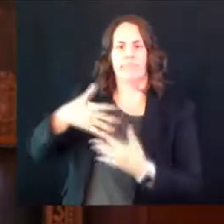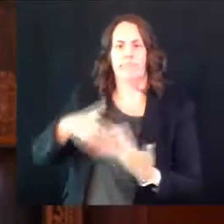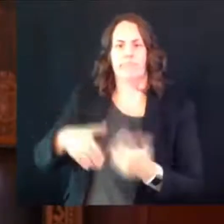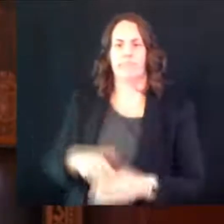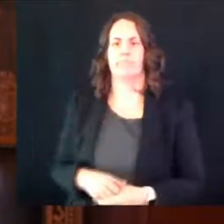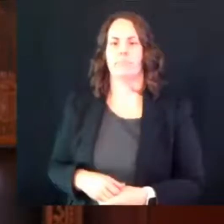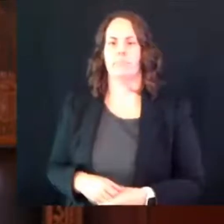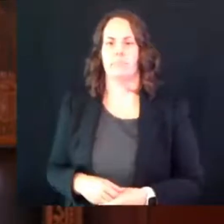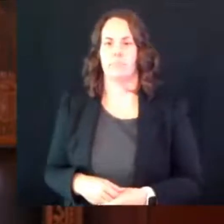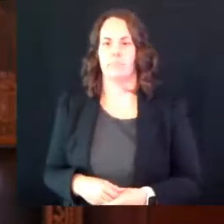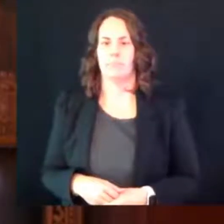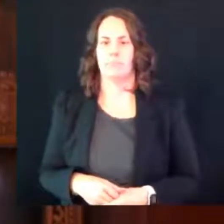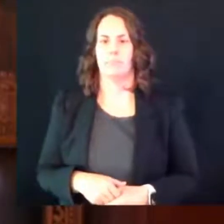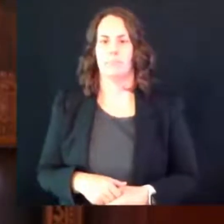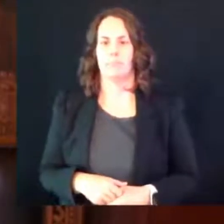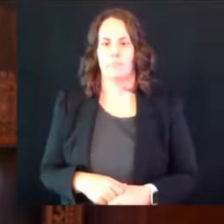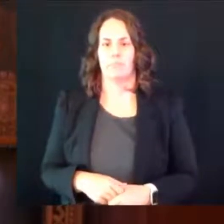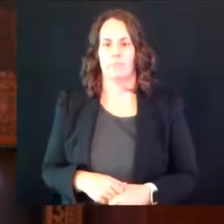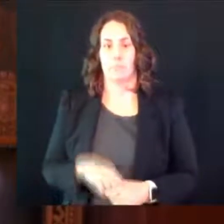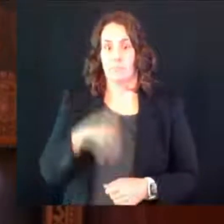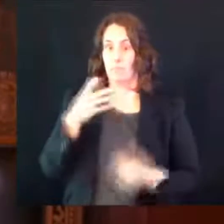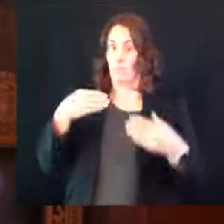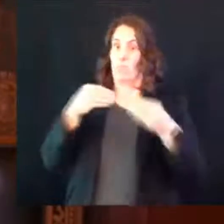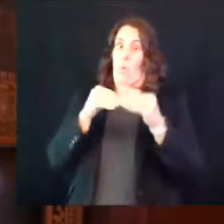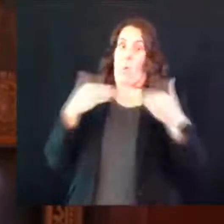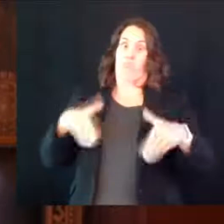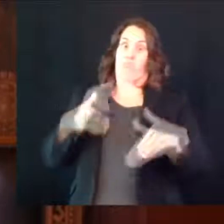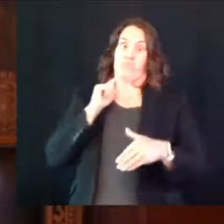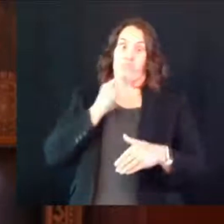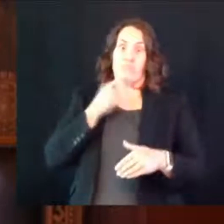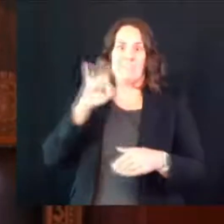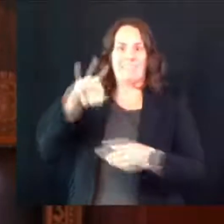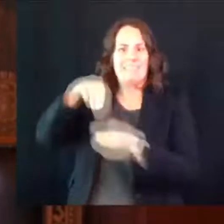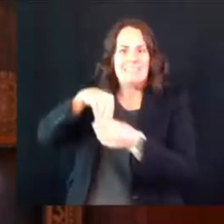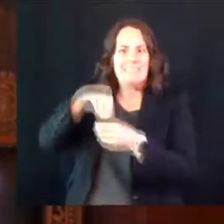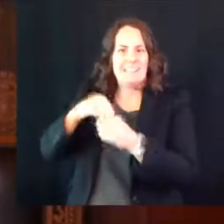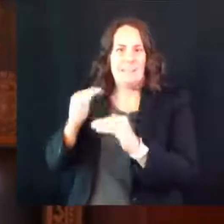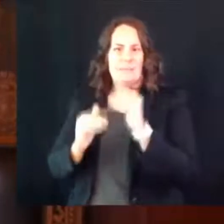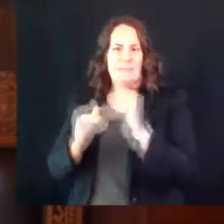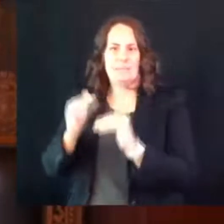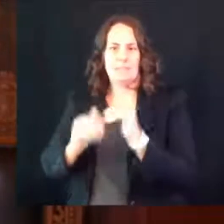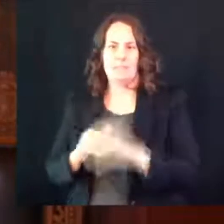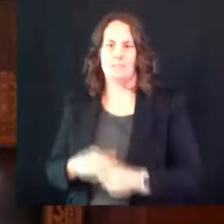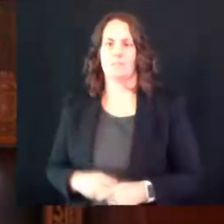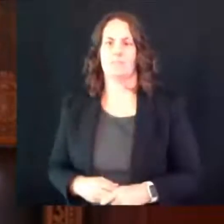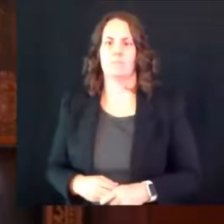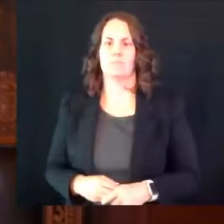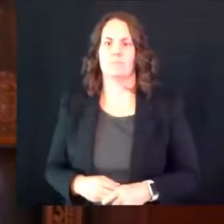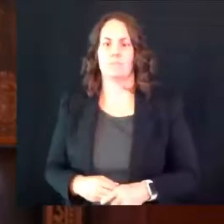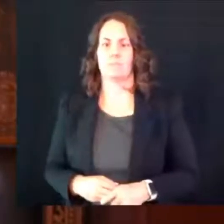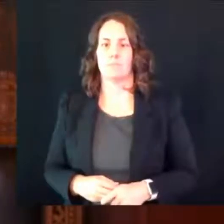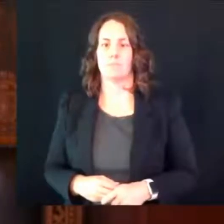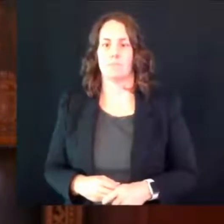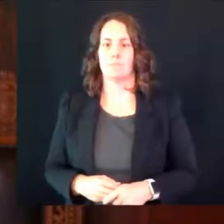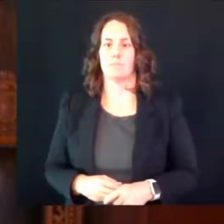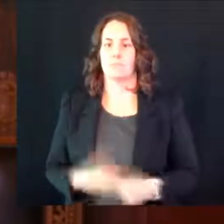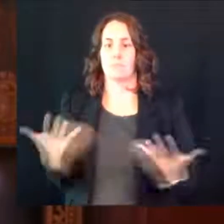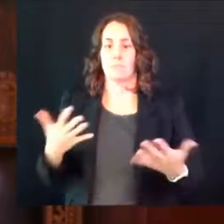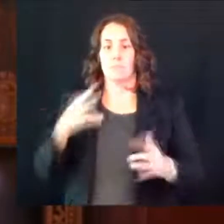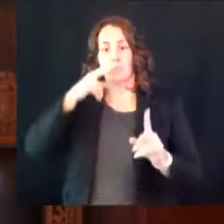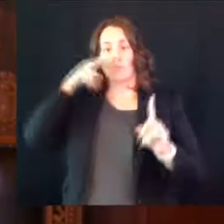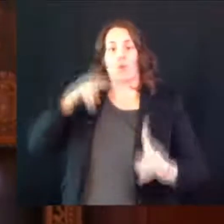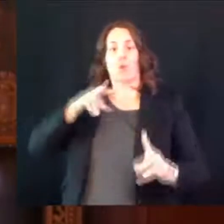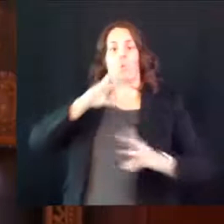easily. So worldwide, not just in Wisconsin, we've seen super spreader events that tend to be located in these indoor environments with